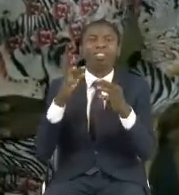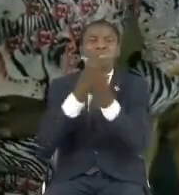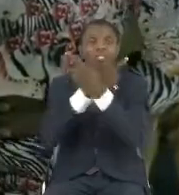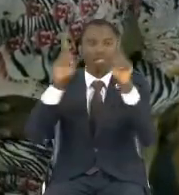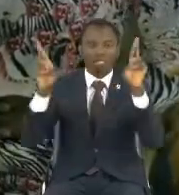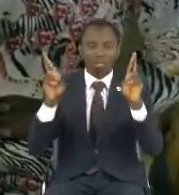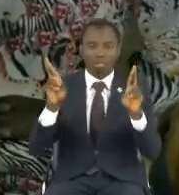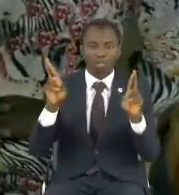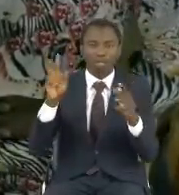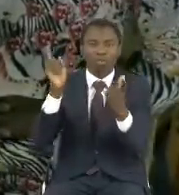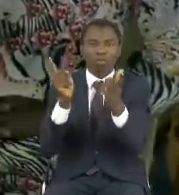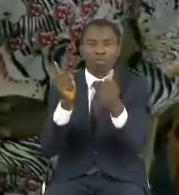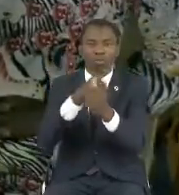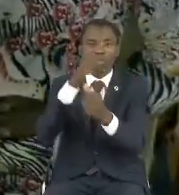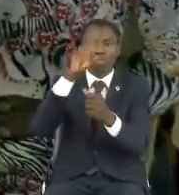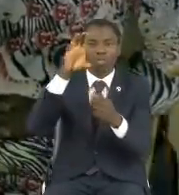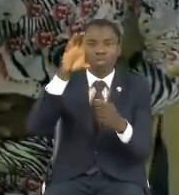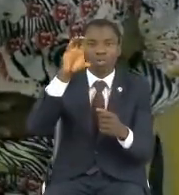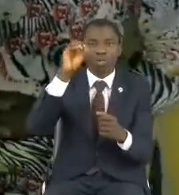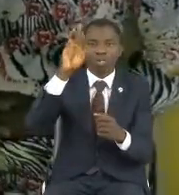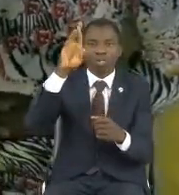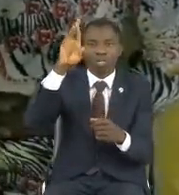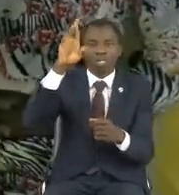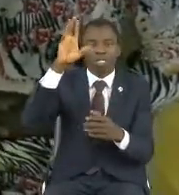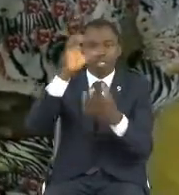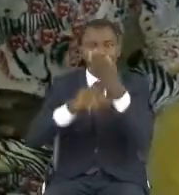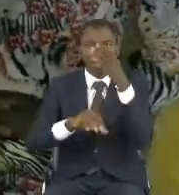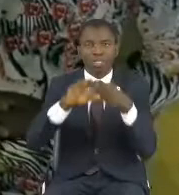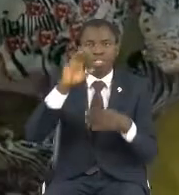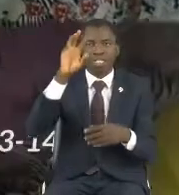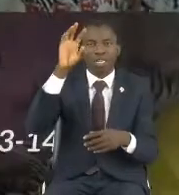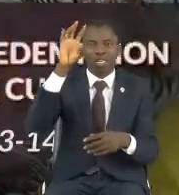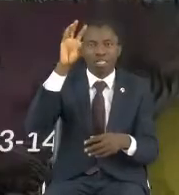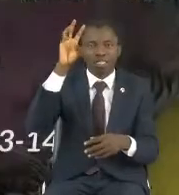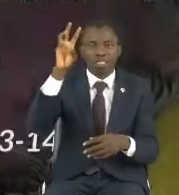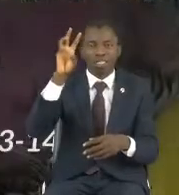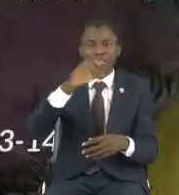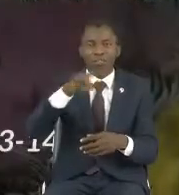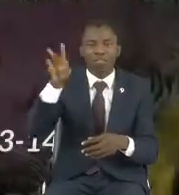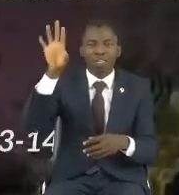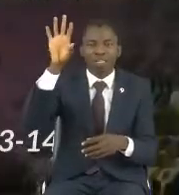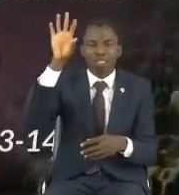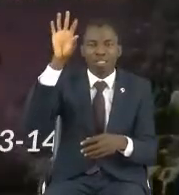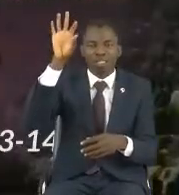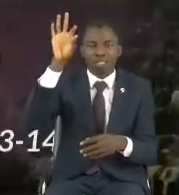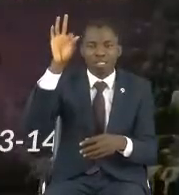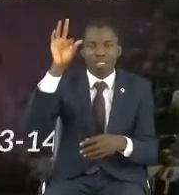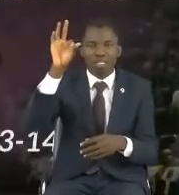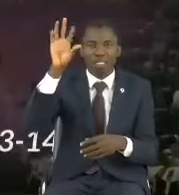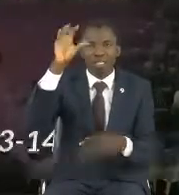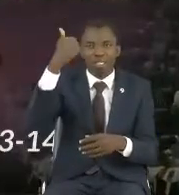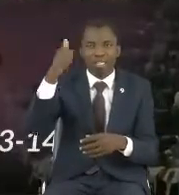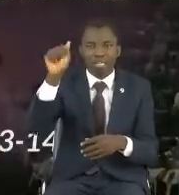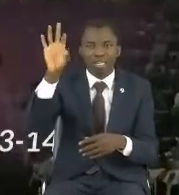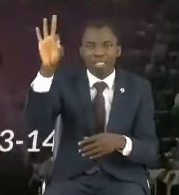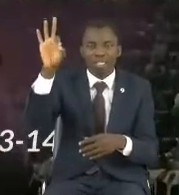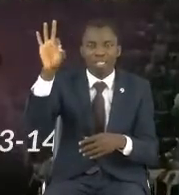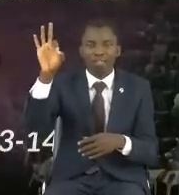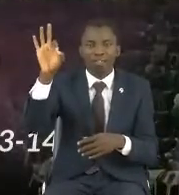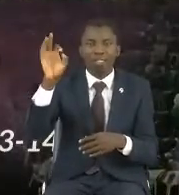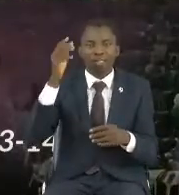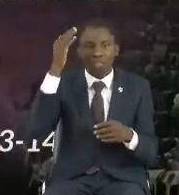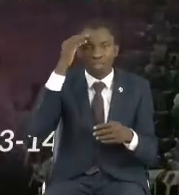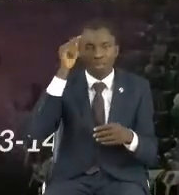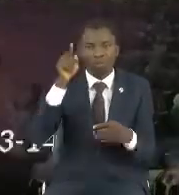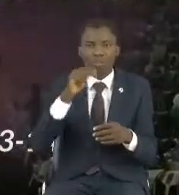6, verse 19. It says, what? Know ye not that your body is the